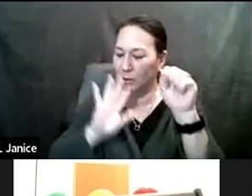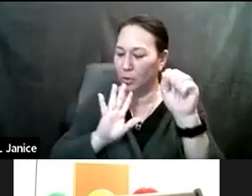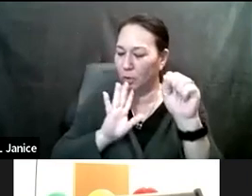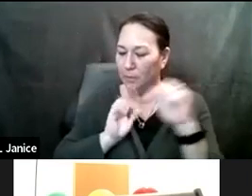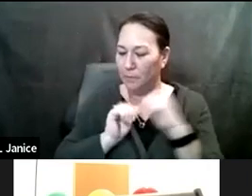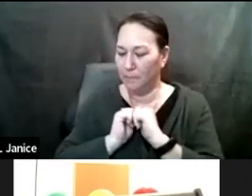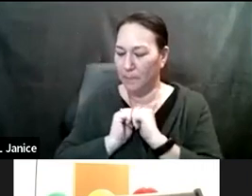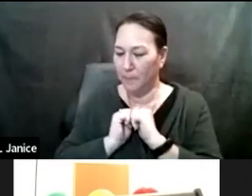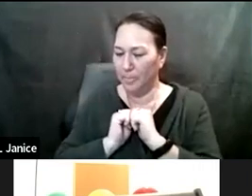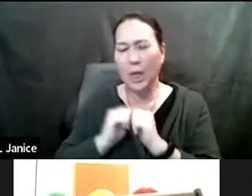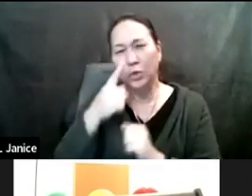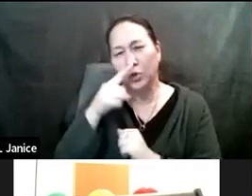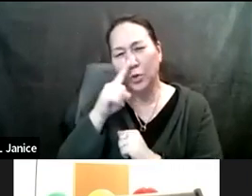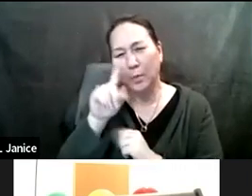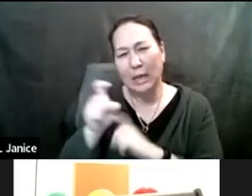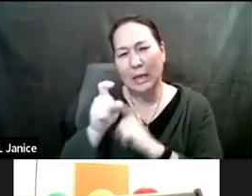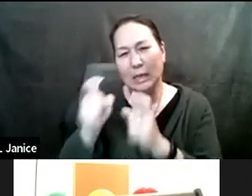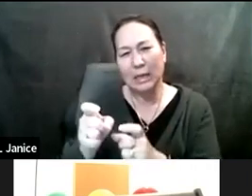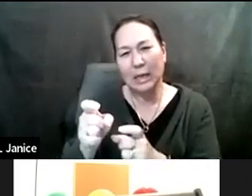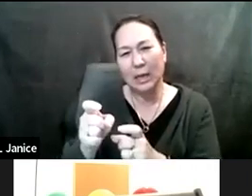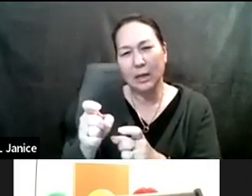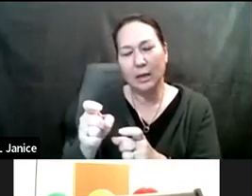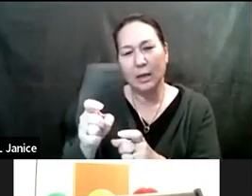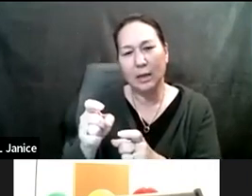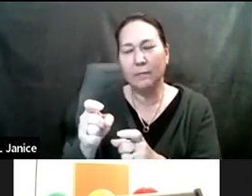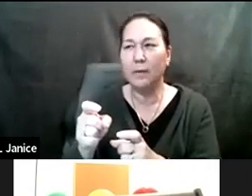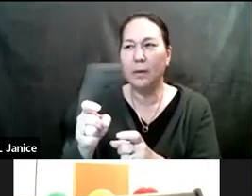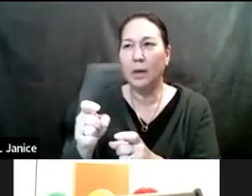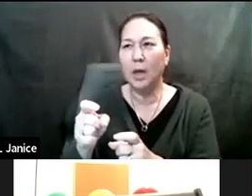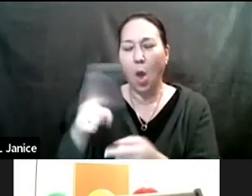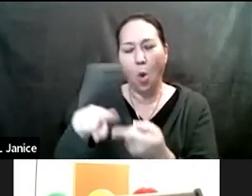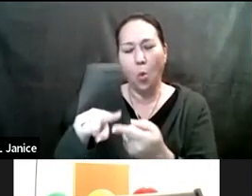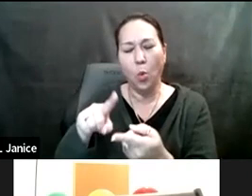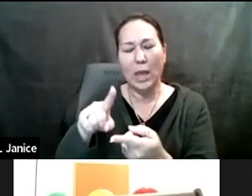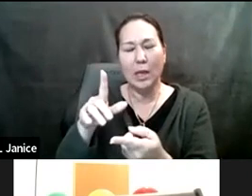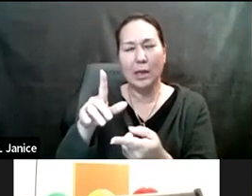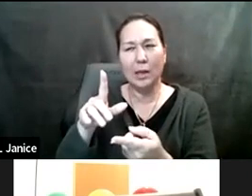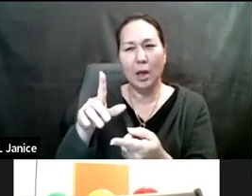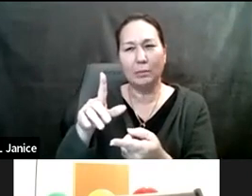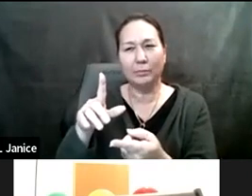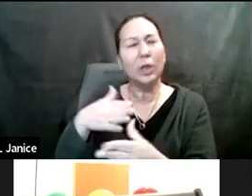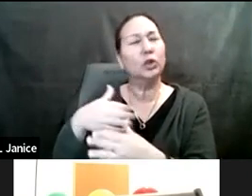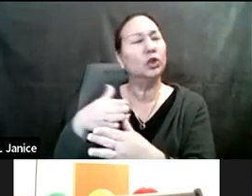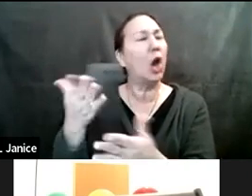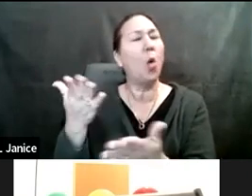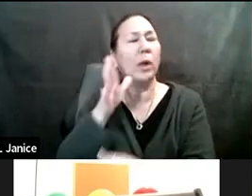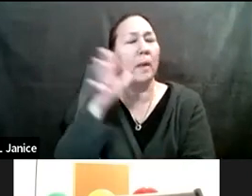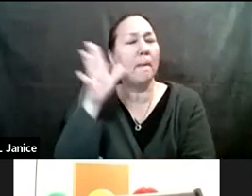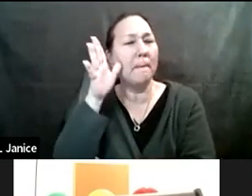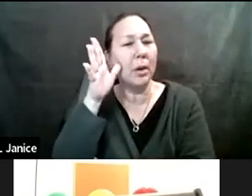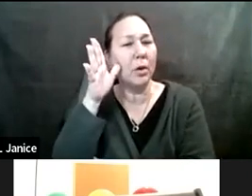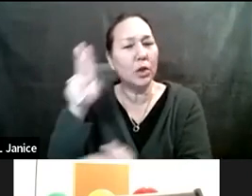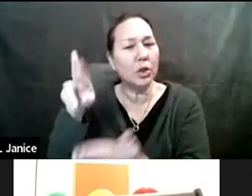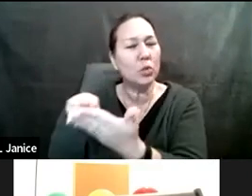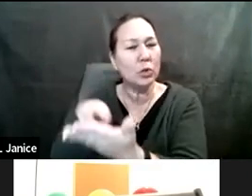just give the committee a sense in the public when a parent is registering and say they have a student with autism